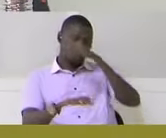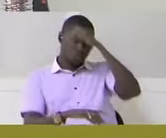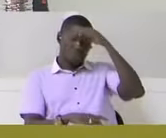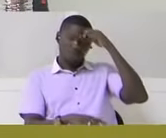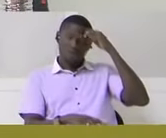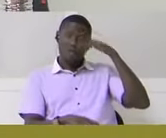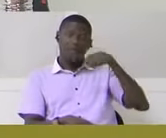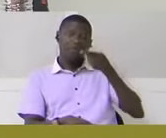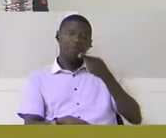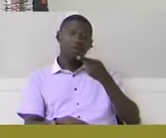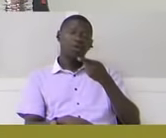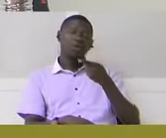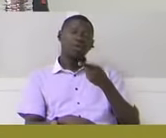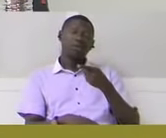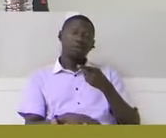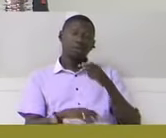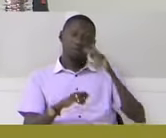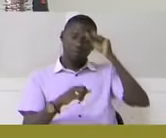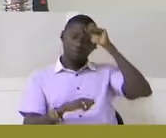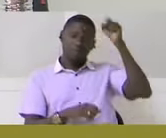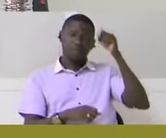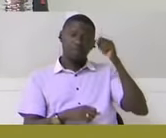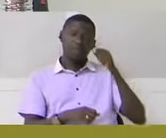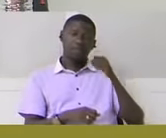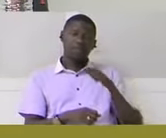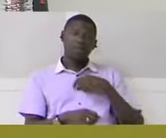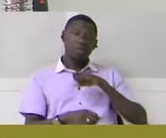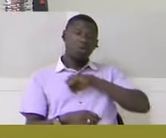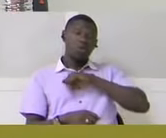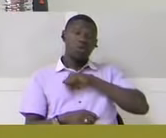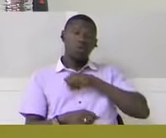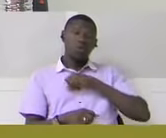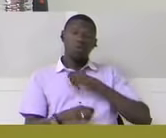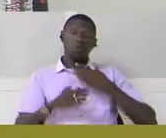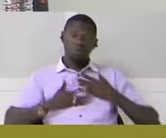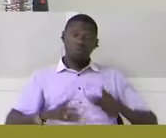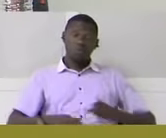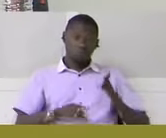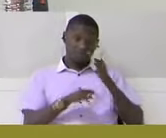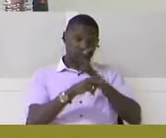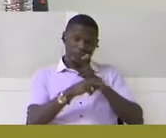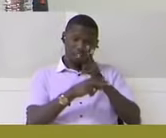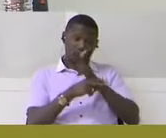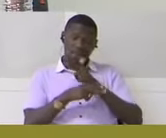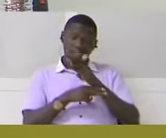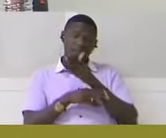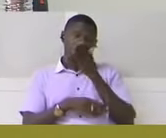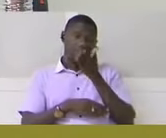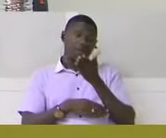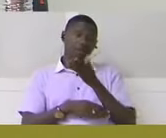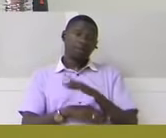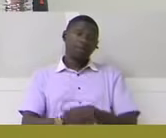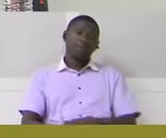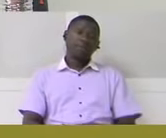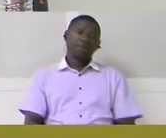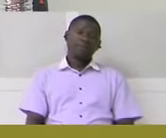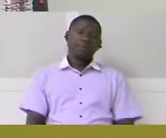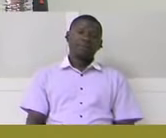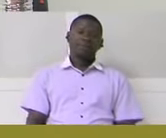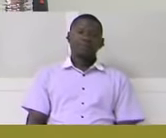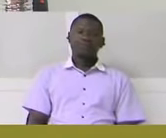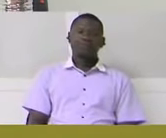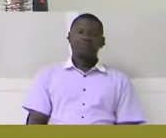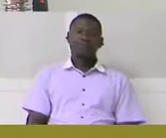to the president. You were his personal bodyguard. Andung atelle molu timeni alonko alkata da president la nyin